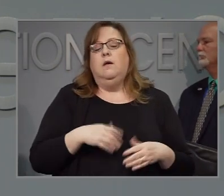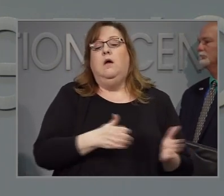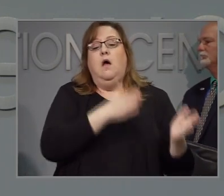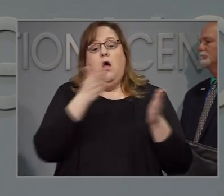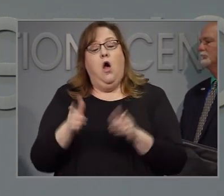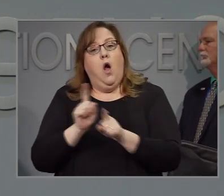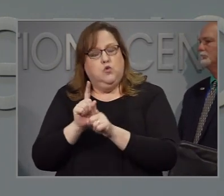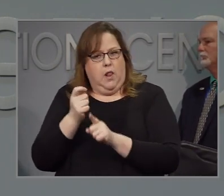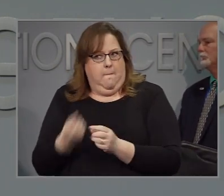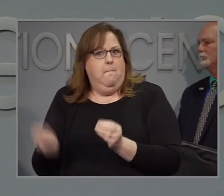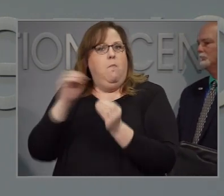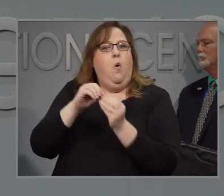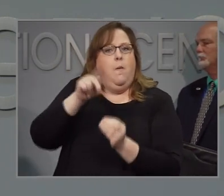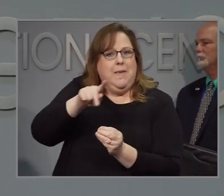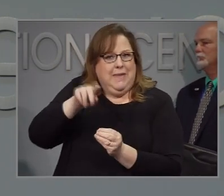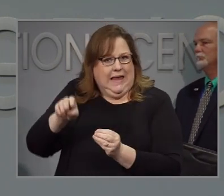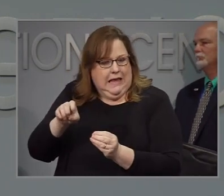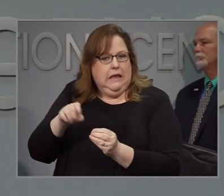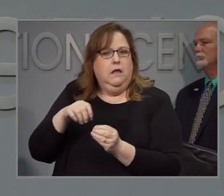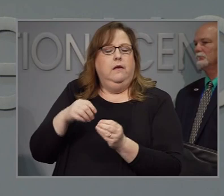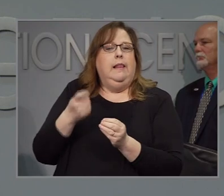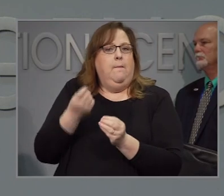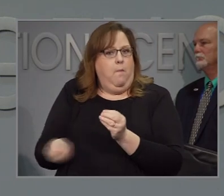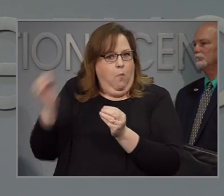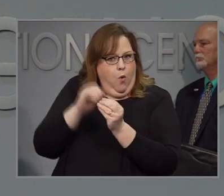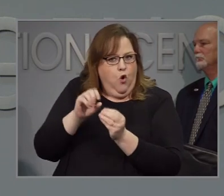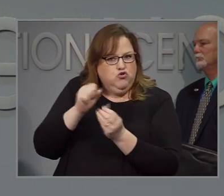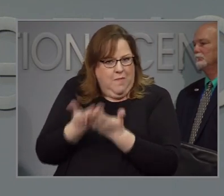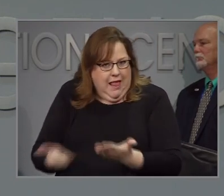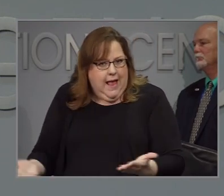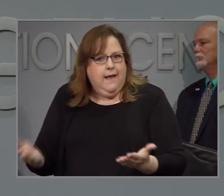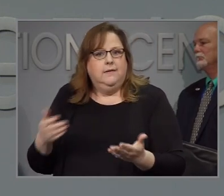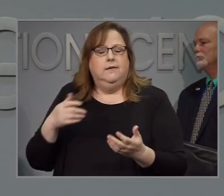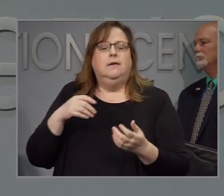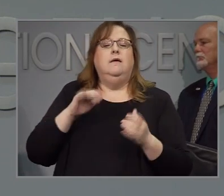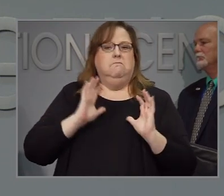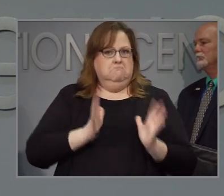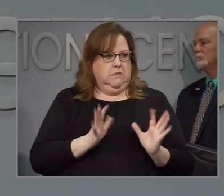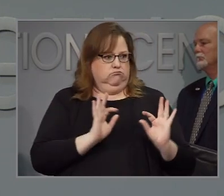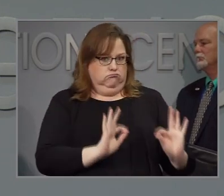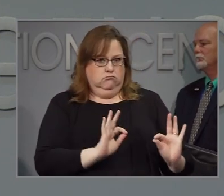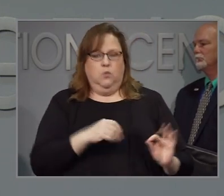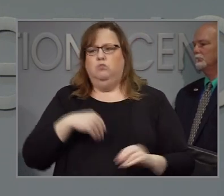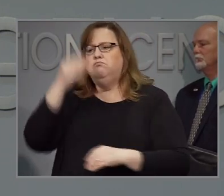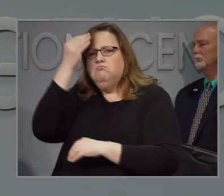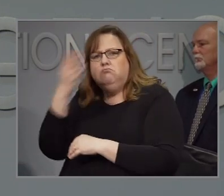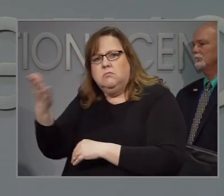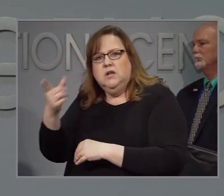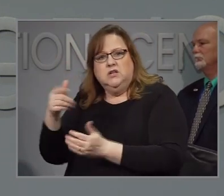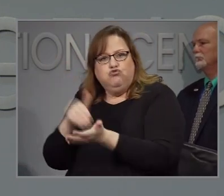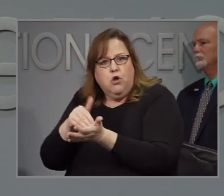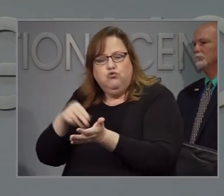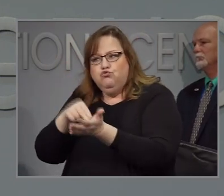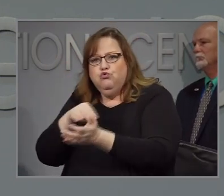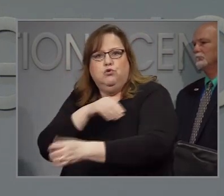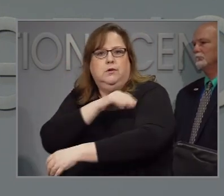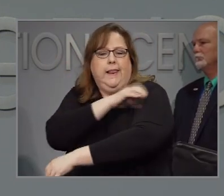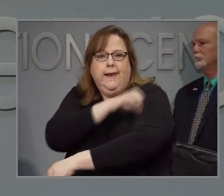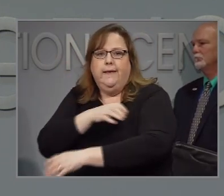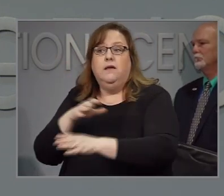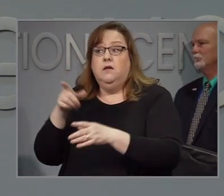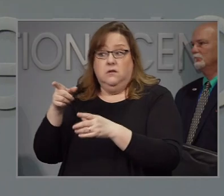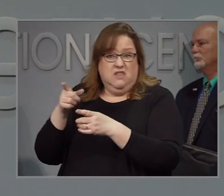so now we've given guidance to our outpatient providers that if anyone is suspected for COVID-19, has fever and